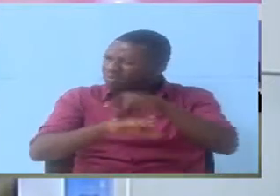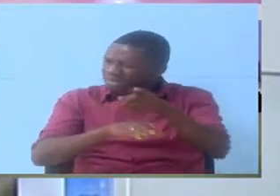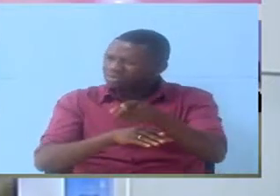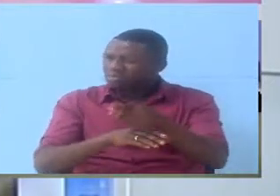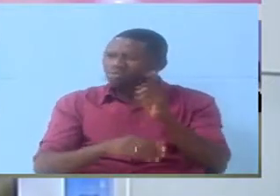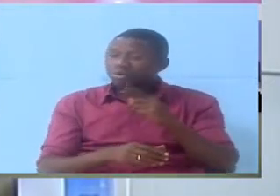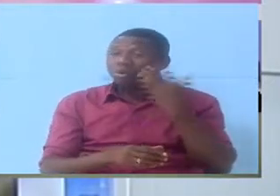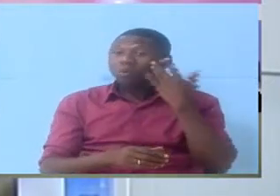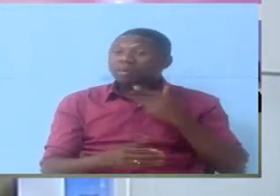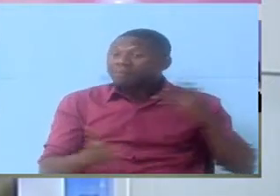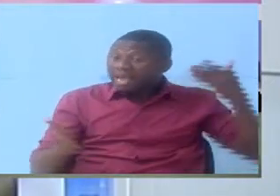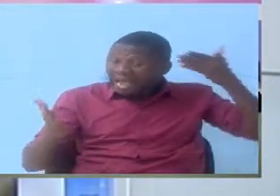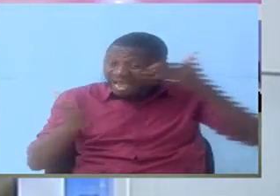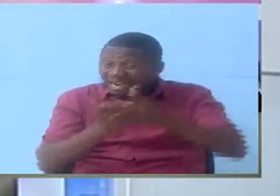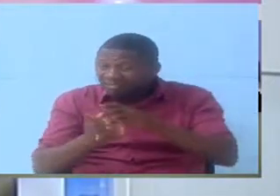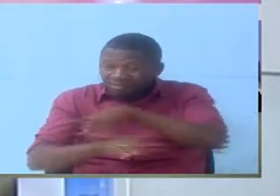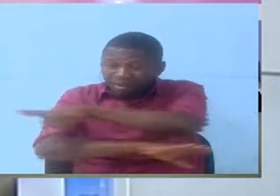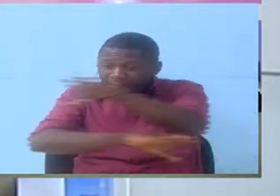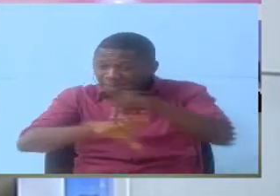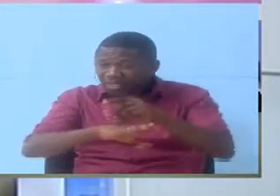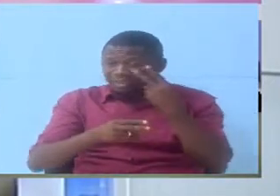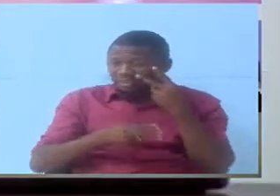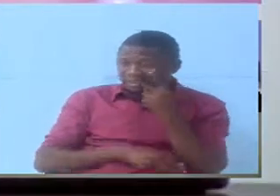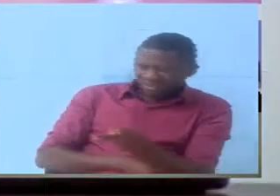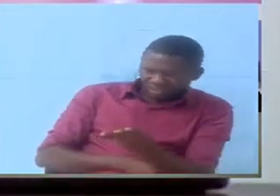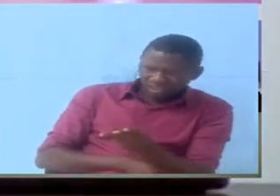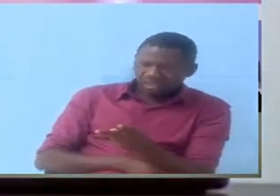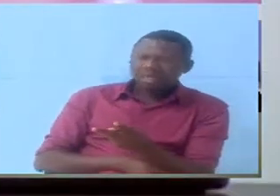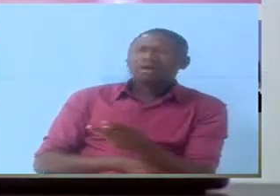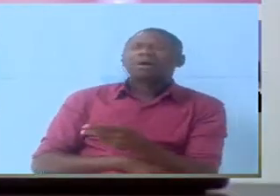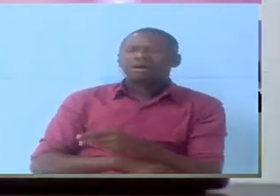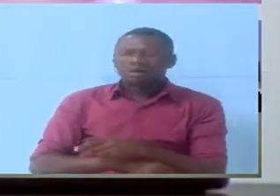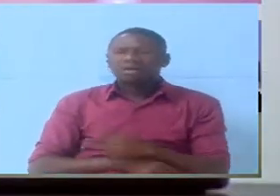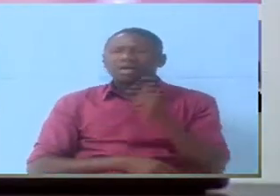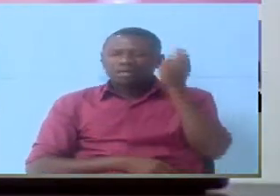Faleti. Proceed, please. Tendang. While you were on the